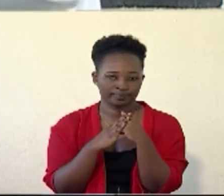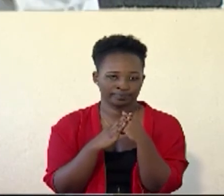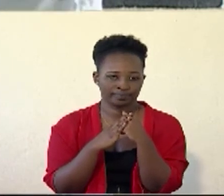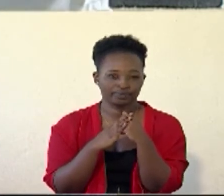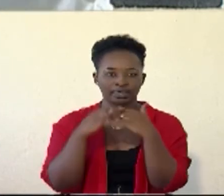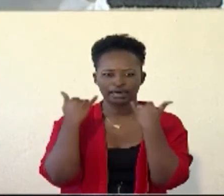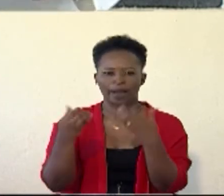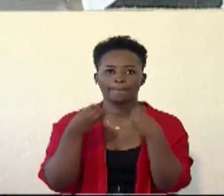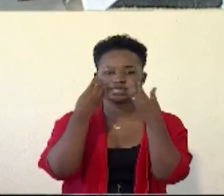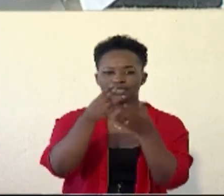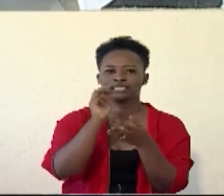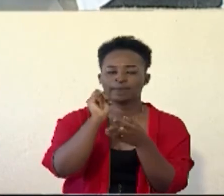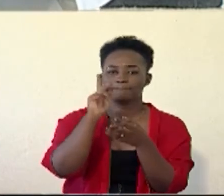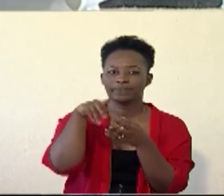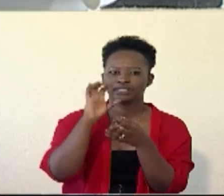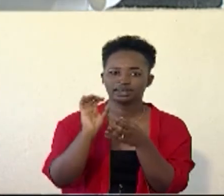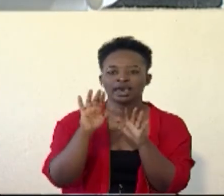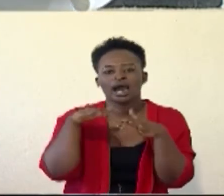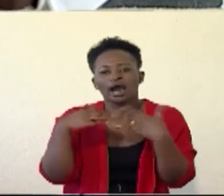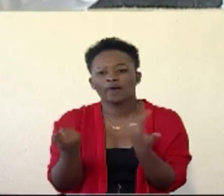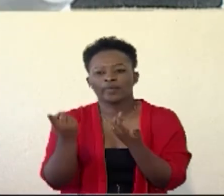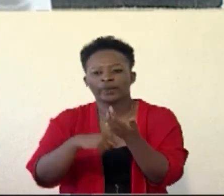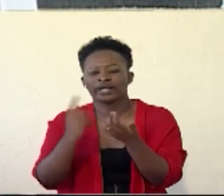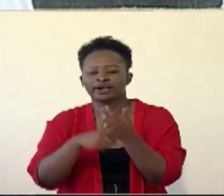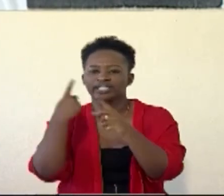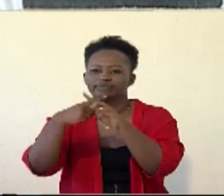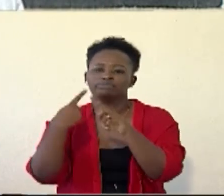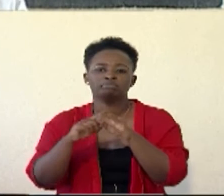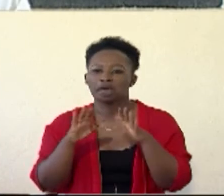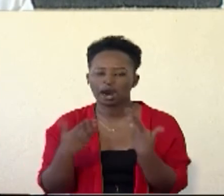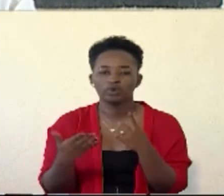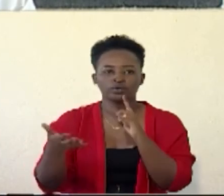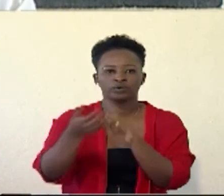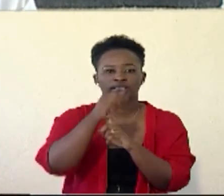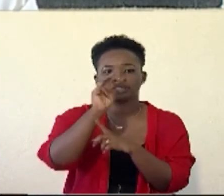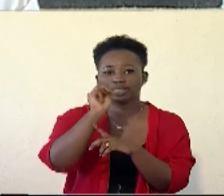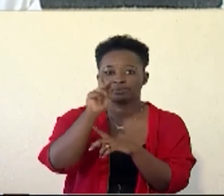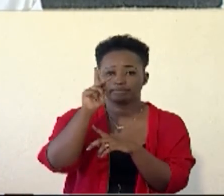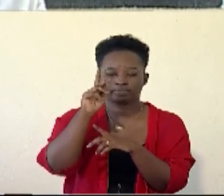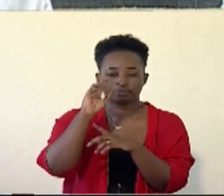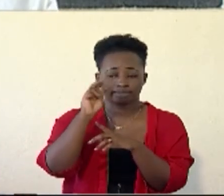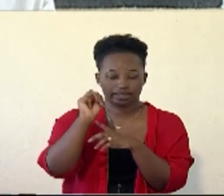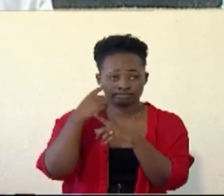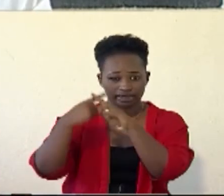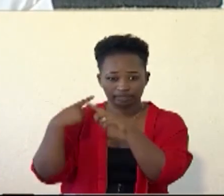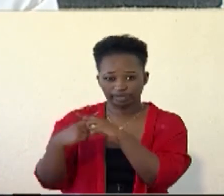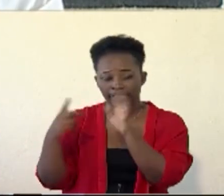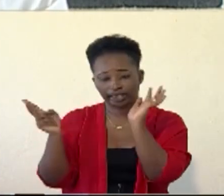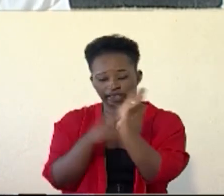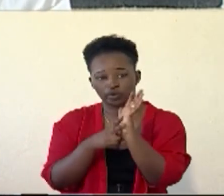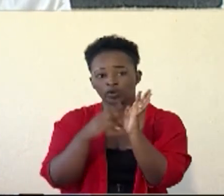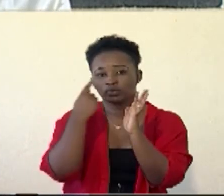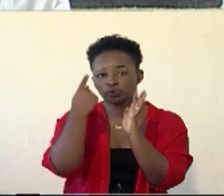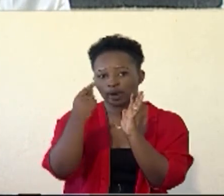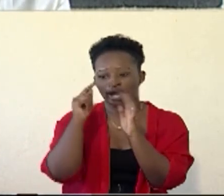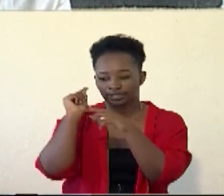Now, given marginal propensity to consume, how do we calculate the multiplier? Now, to get the multiplier is equal to